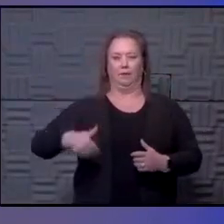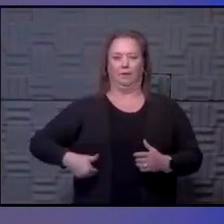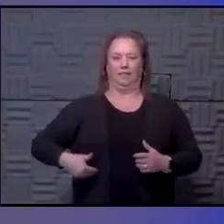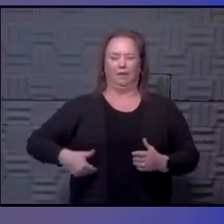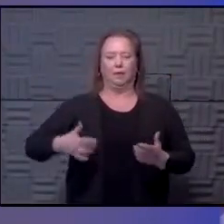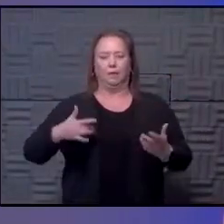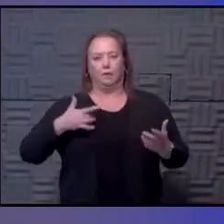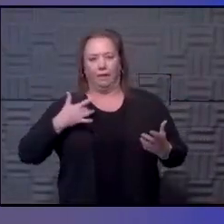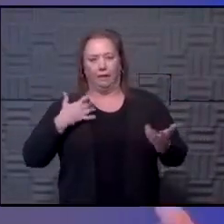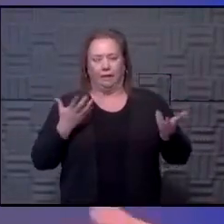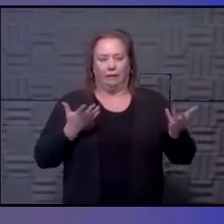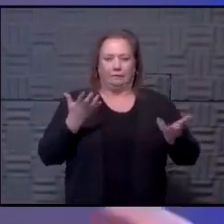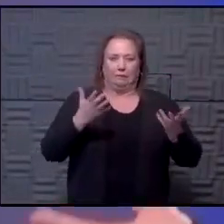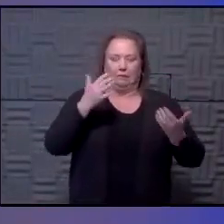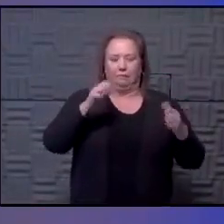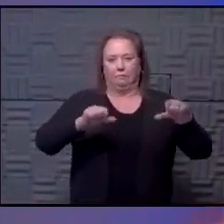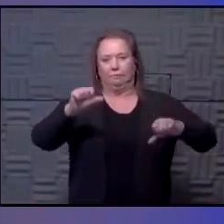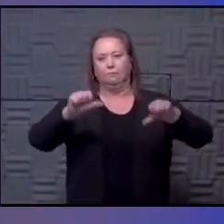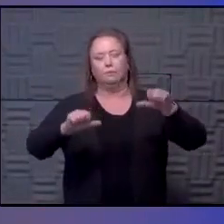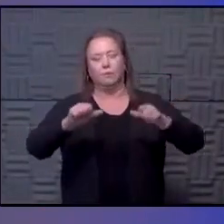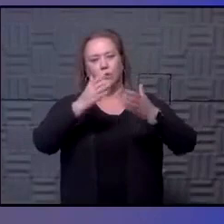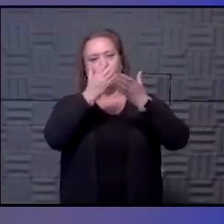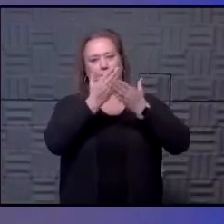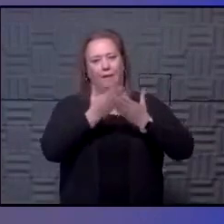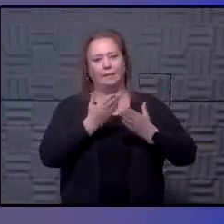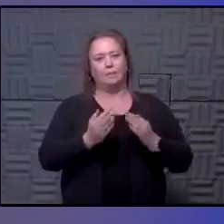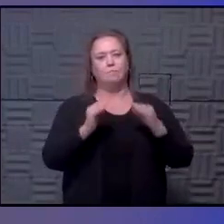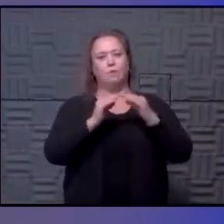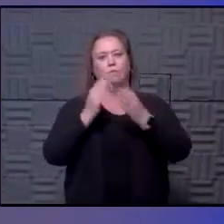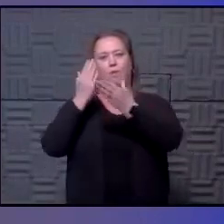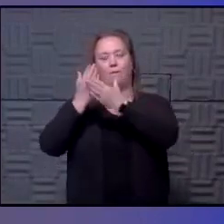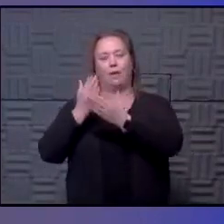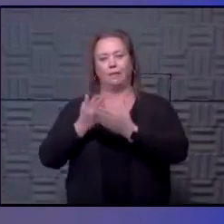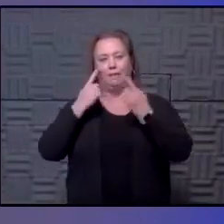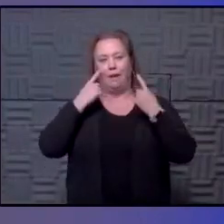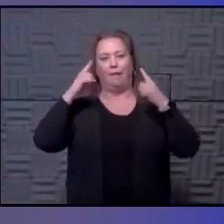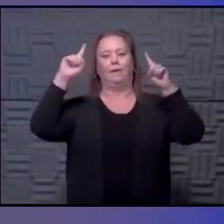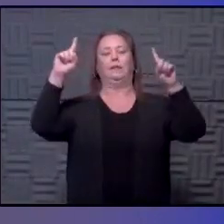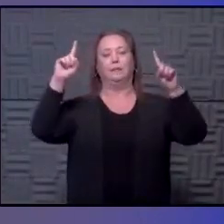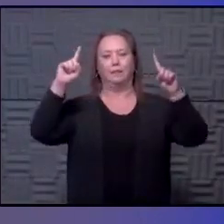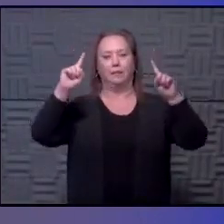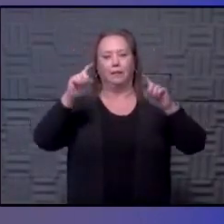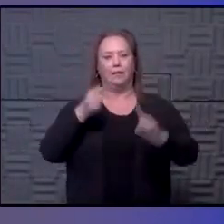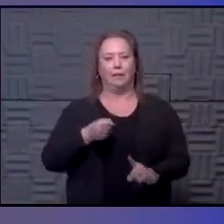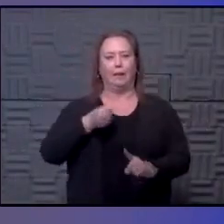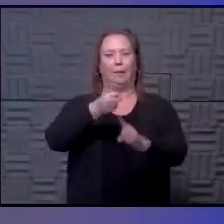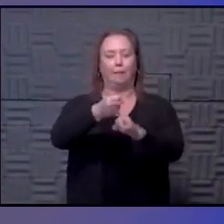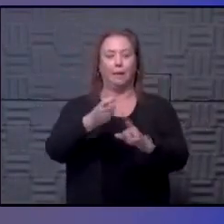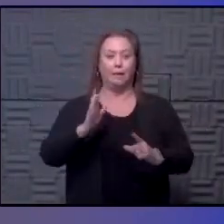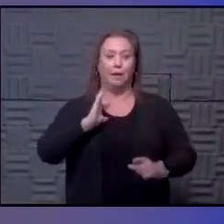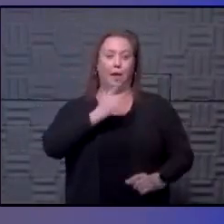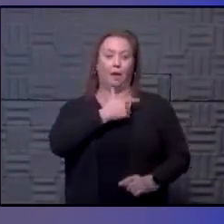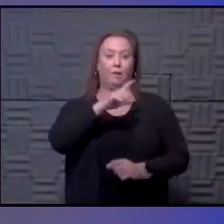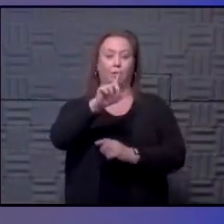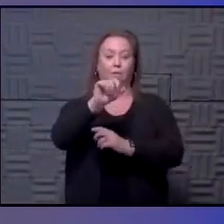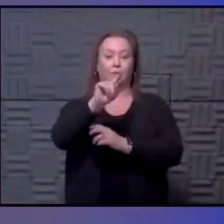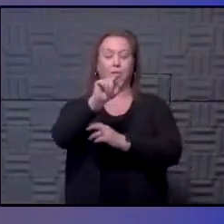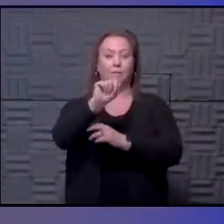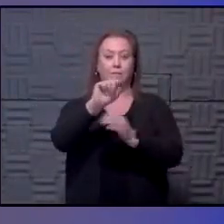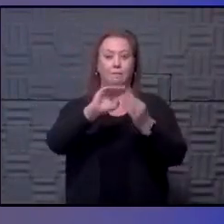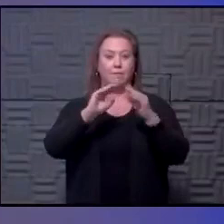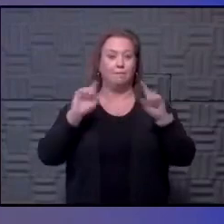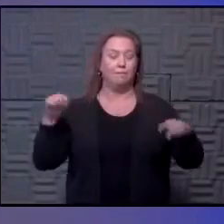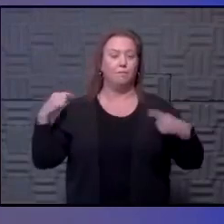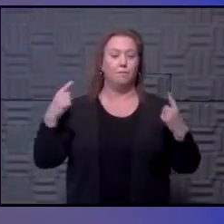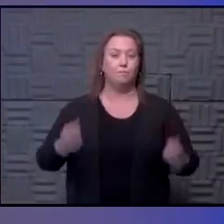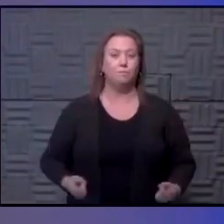just need to overcome with facts, which we are starting to see more and more facts of the efficacy and the impact. I mean, I think our data, our numbers over the